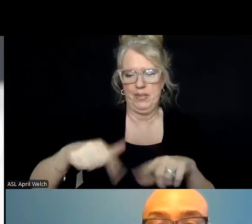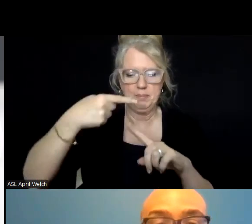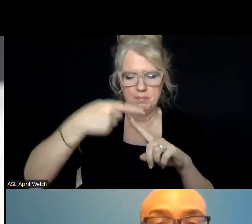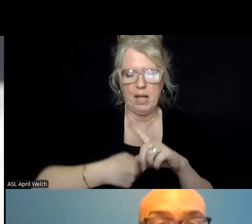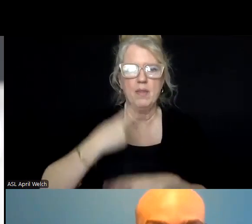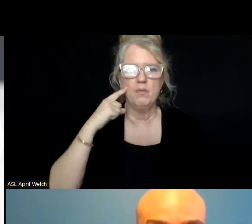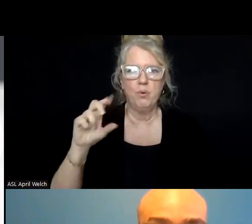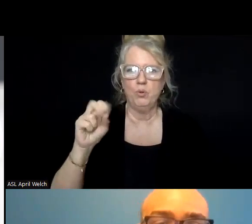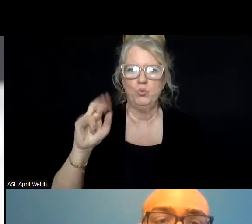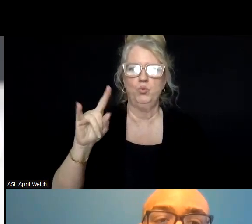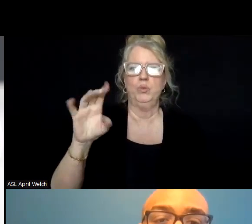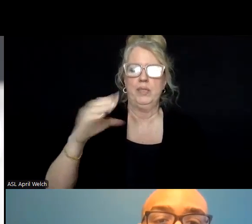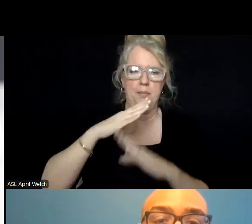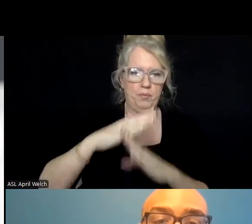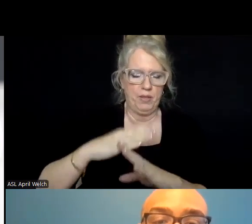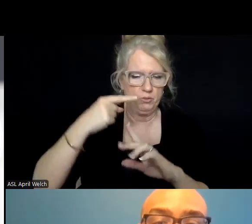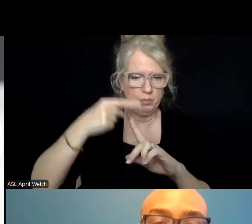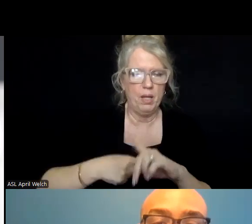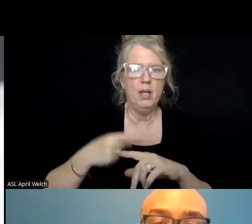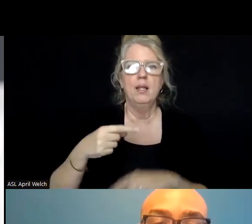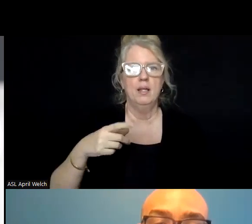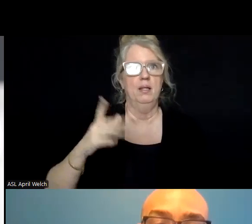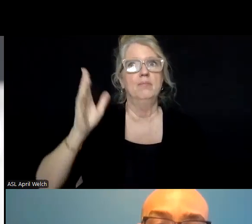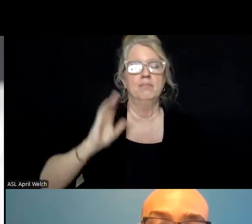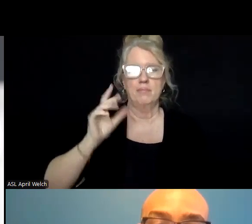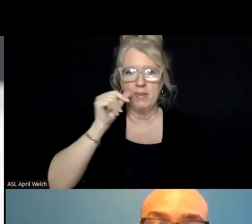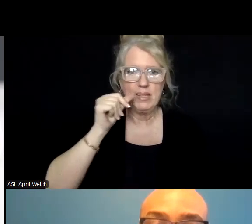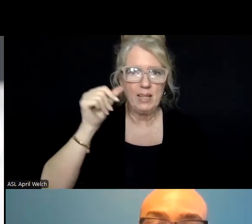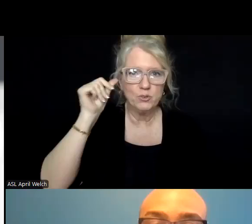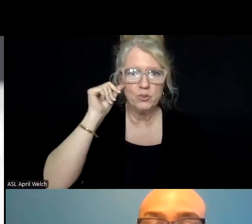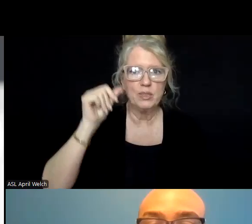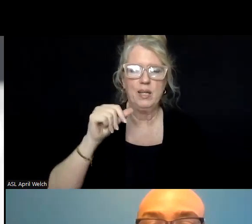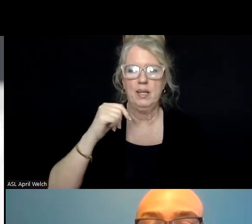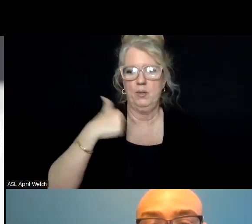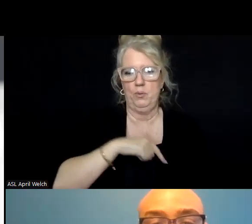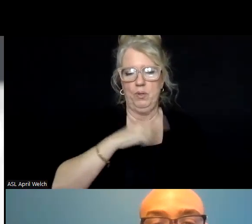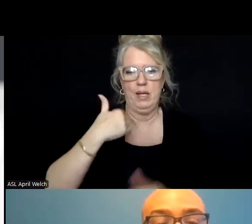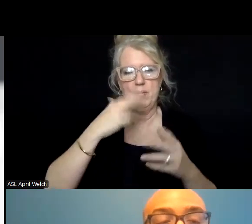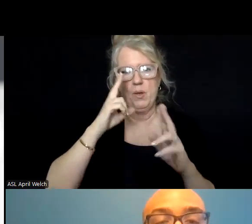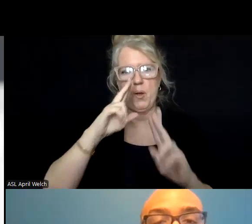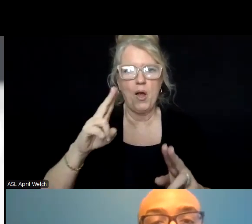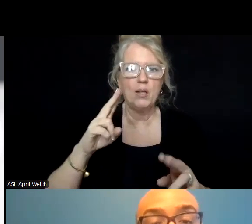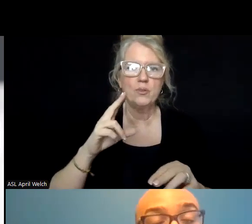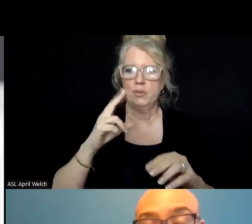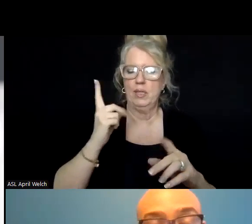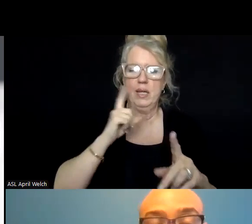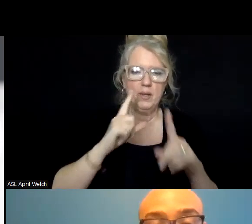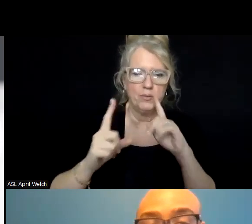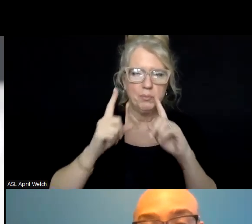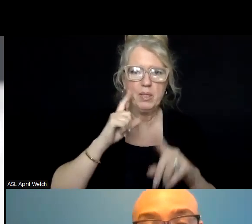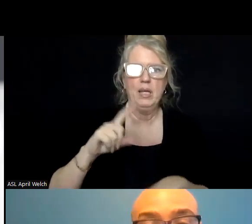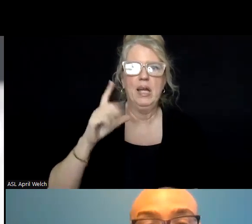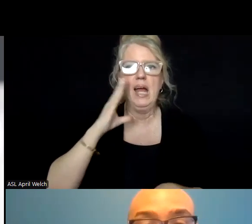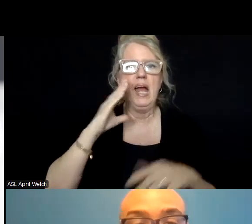Suicide Prevention Month. Yesterday, we had the honor of speaking on doing